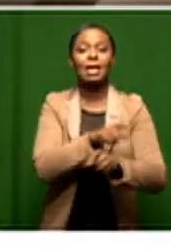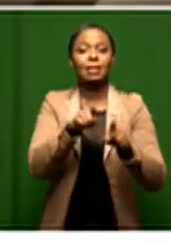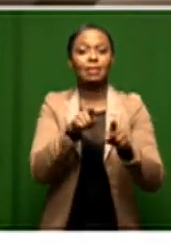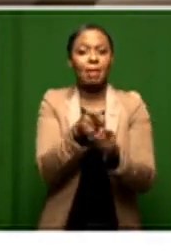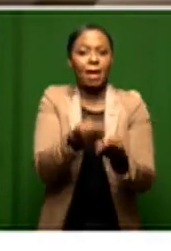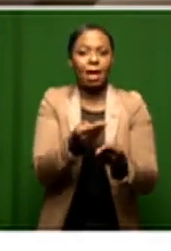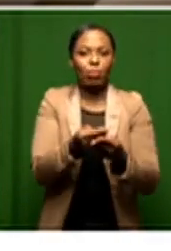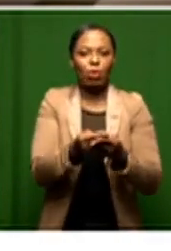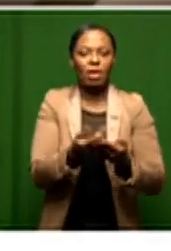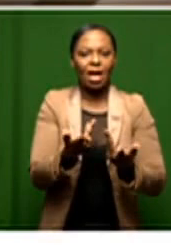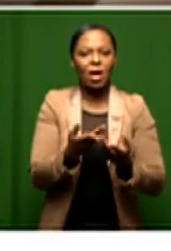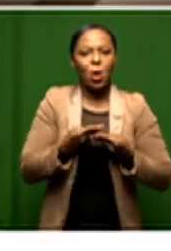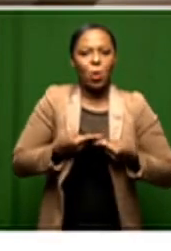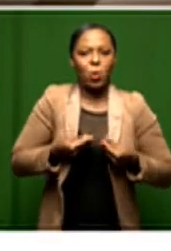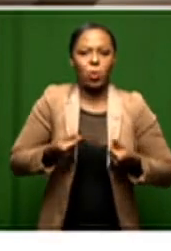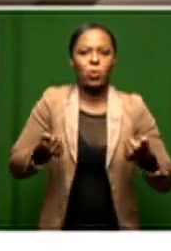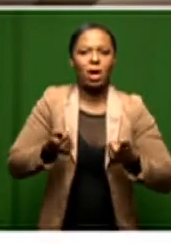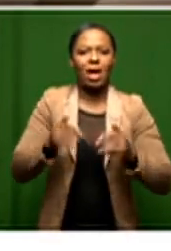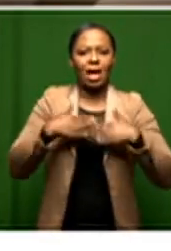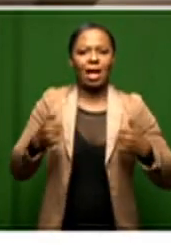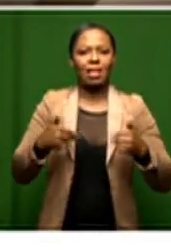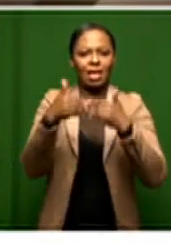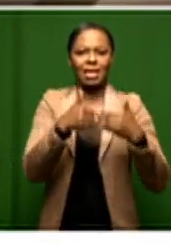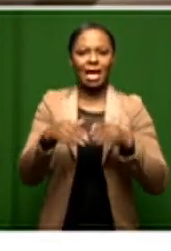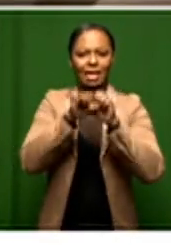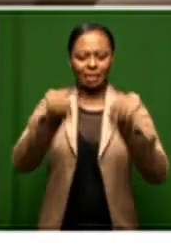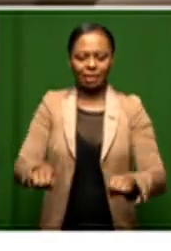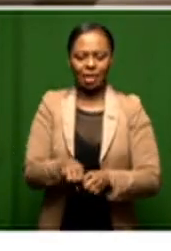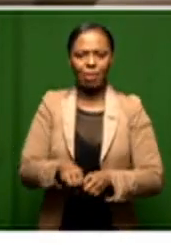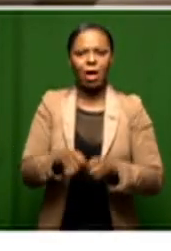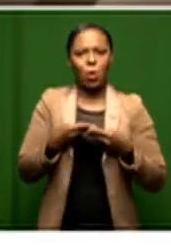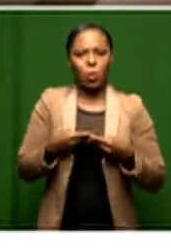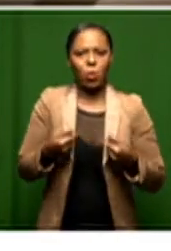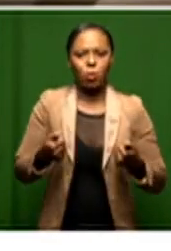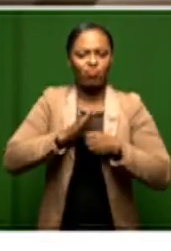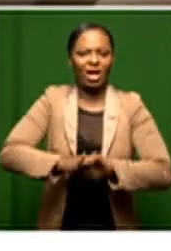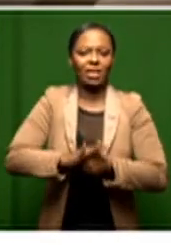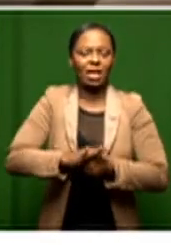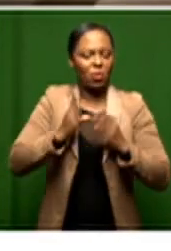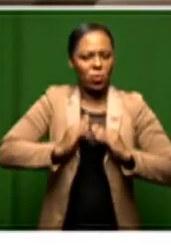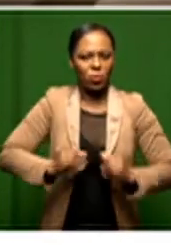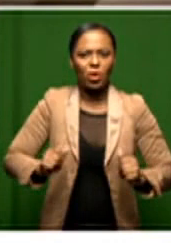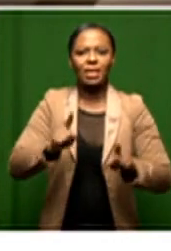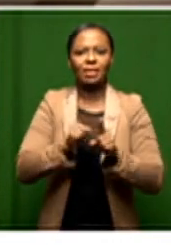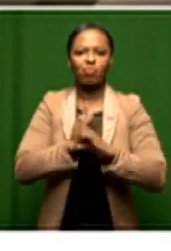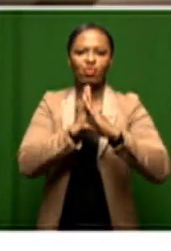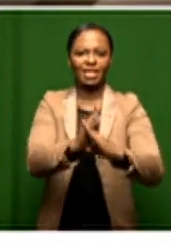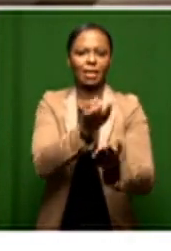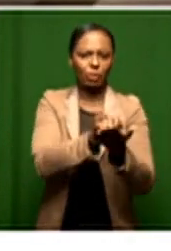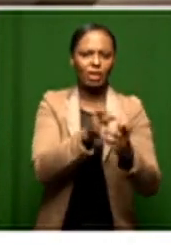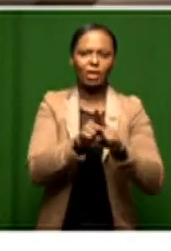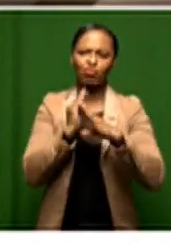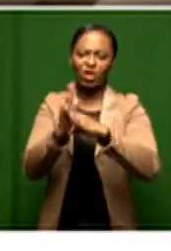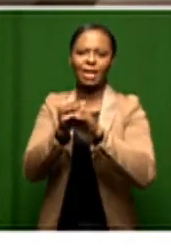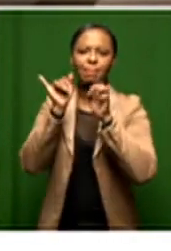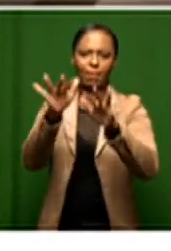to take the pressure off the healthcare system and hopefully return our economy to normal and really protect our people. So in order